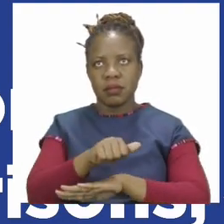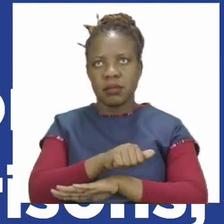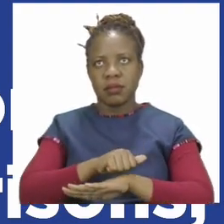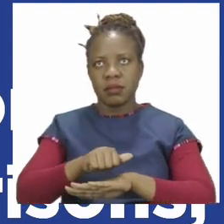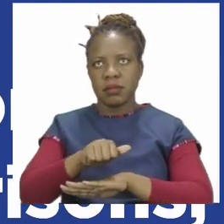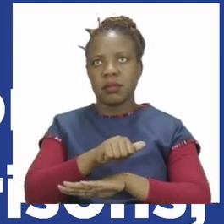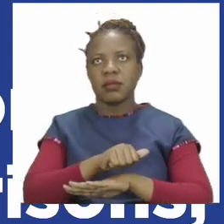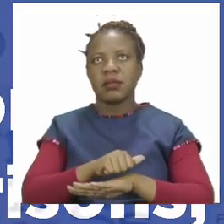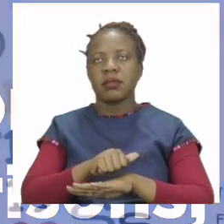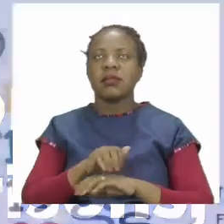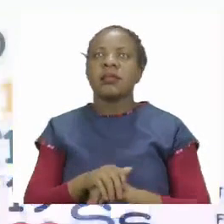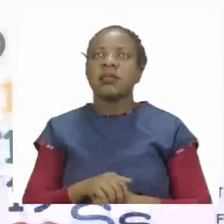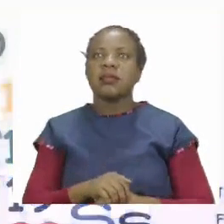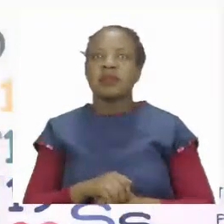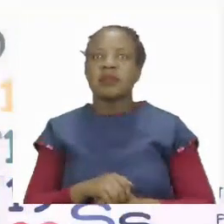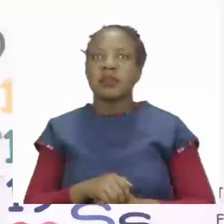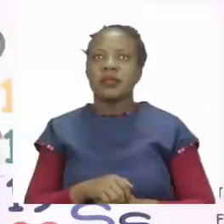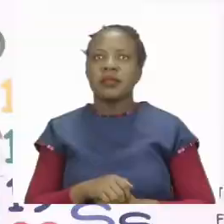area.